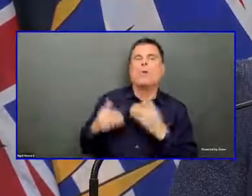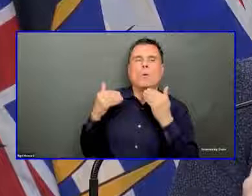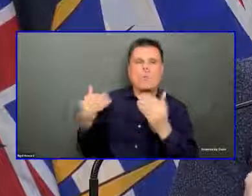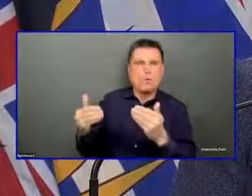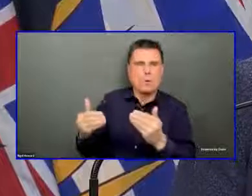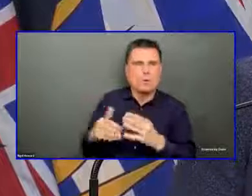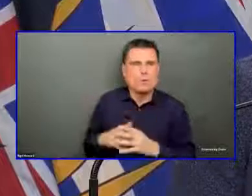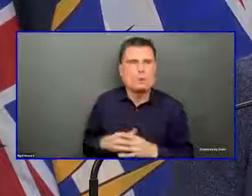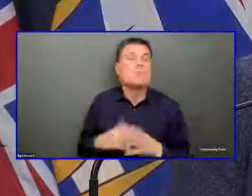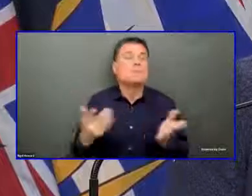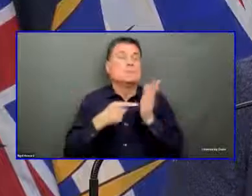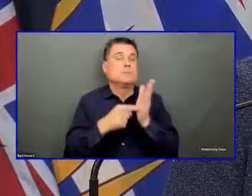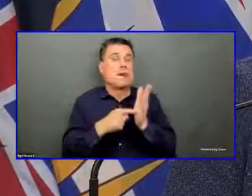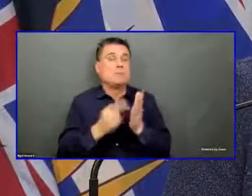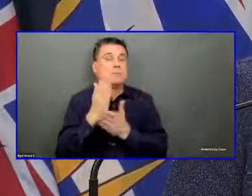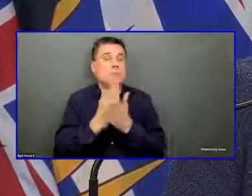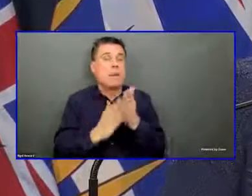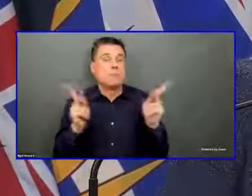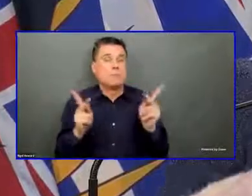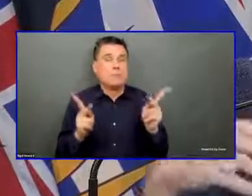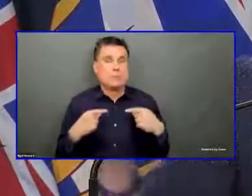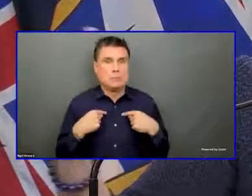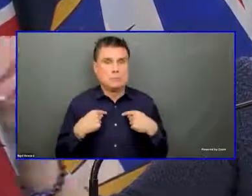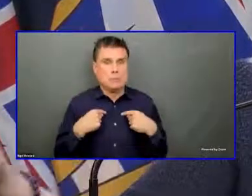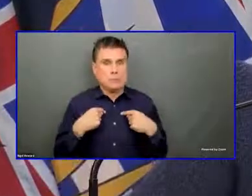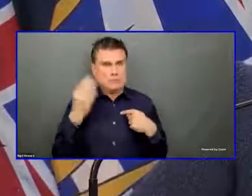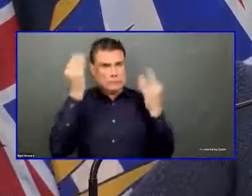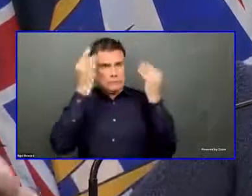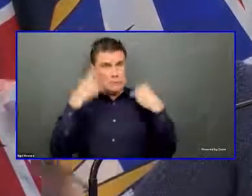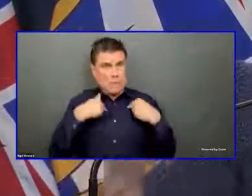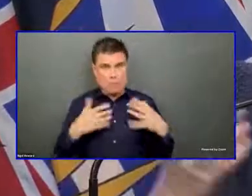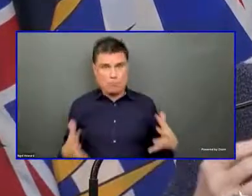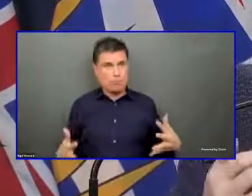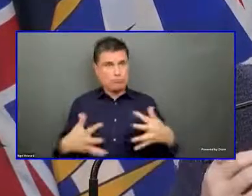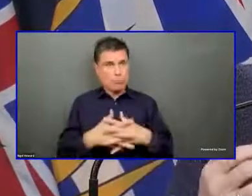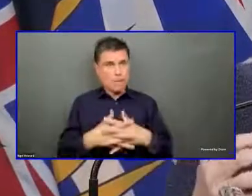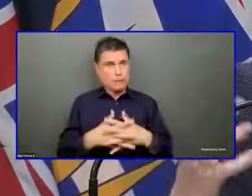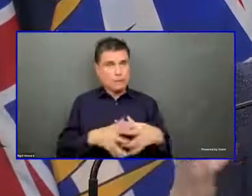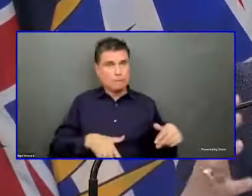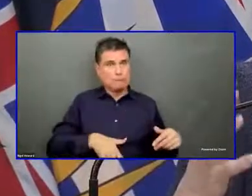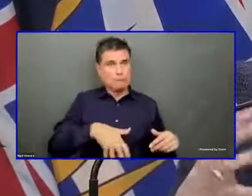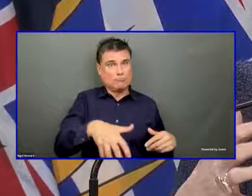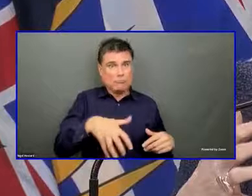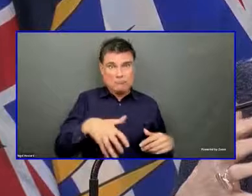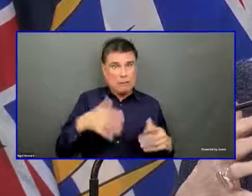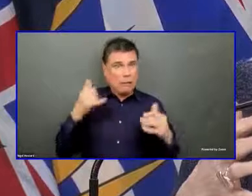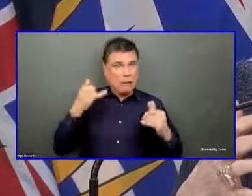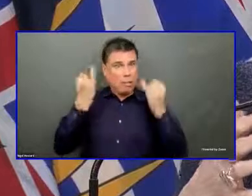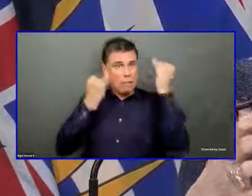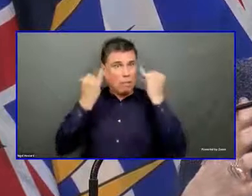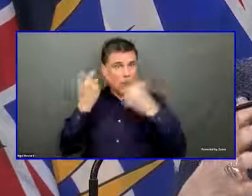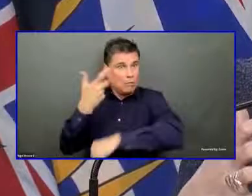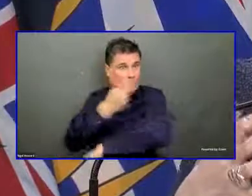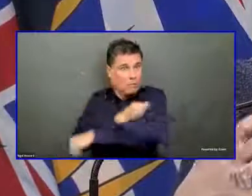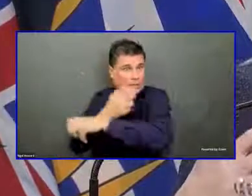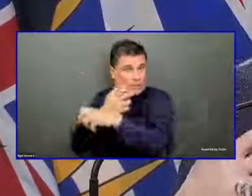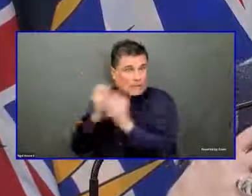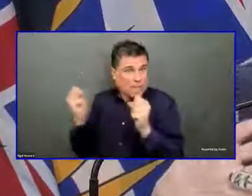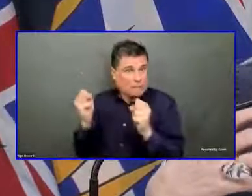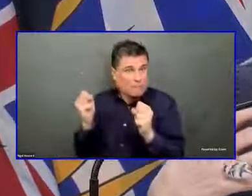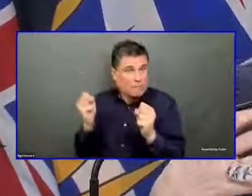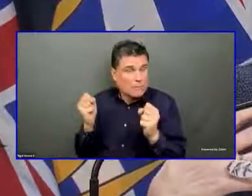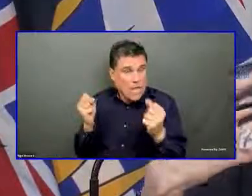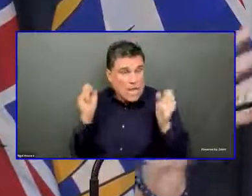if I'm breastfeeding? Does it affect me if, does it have effects on my future fertility? These were all questions that were a lot